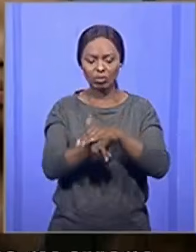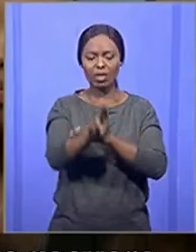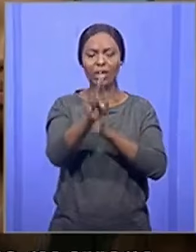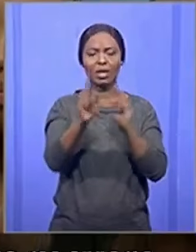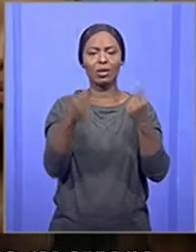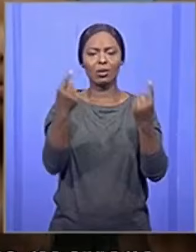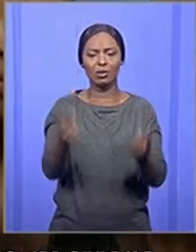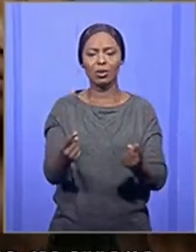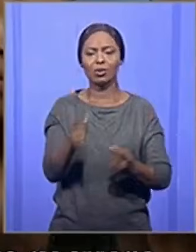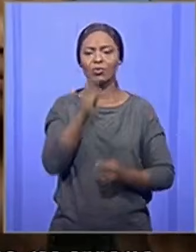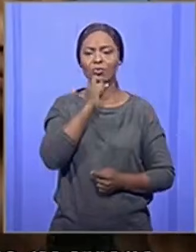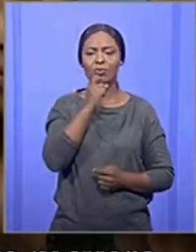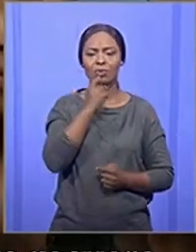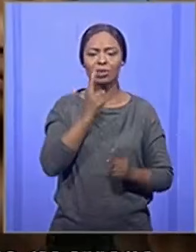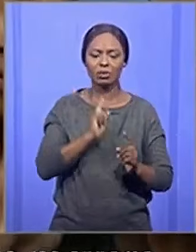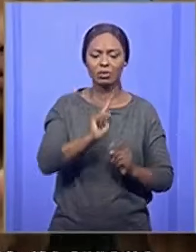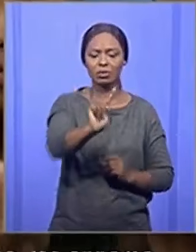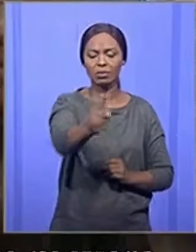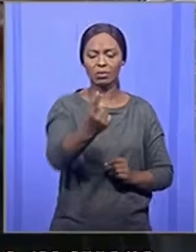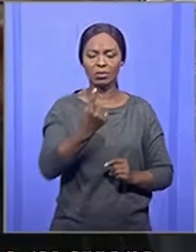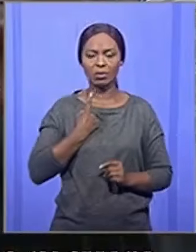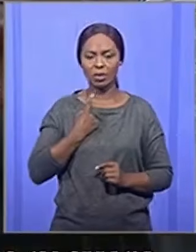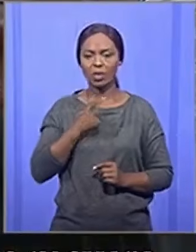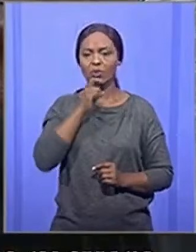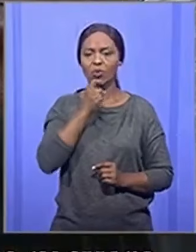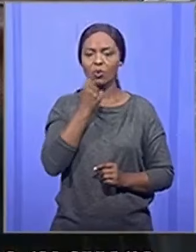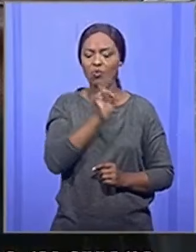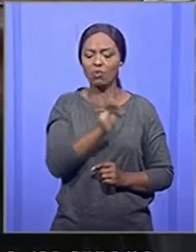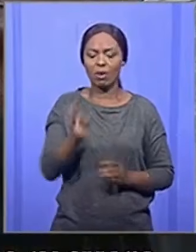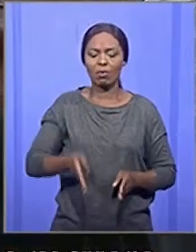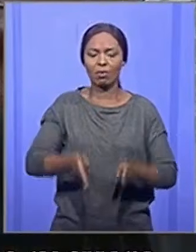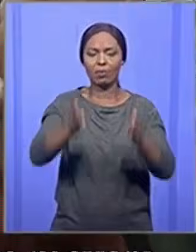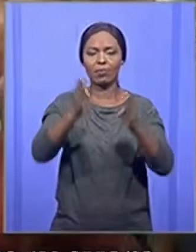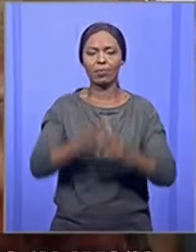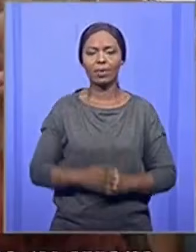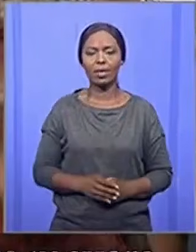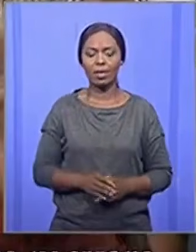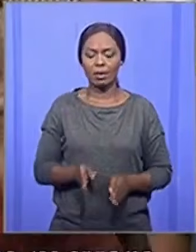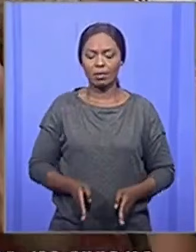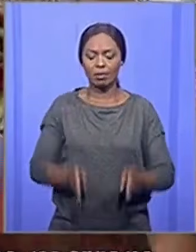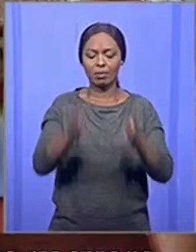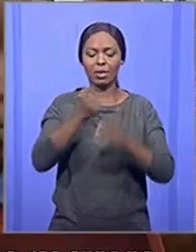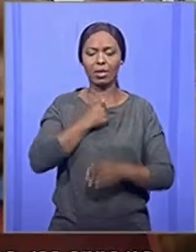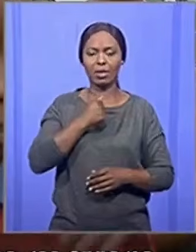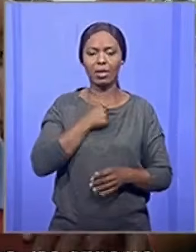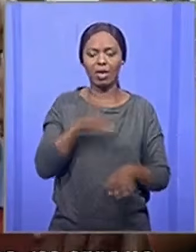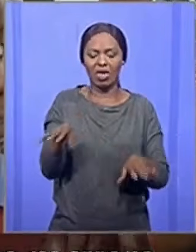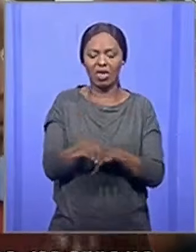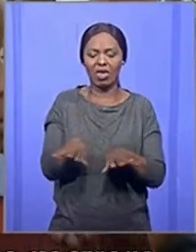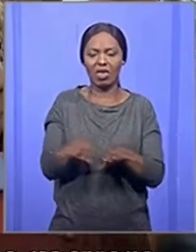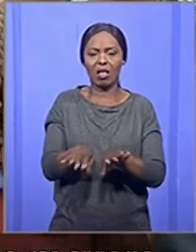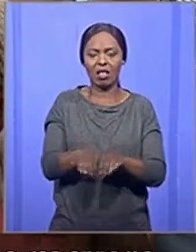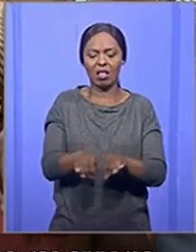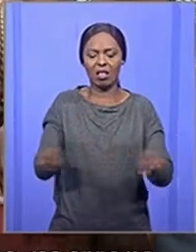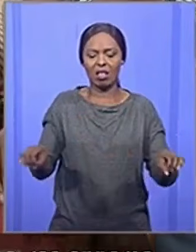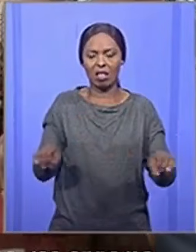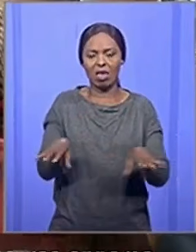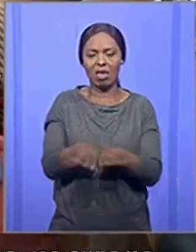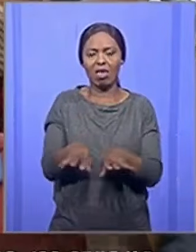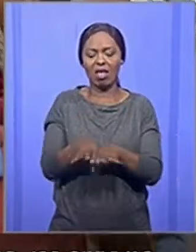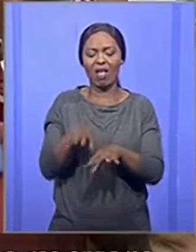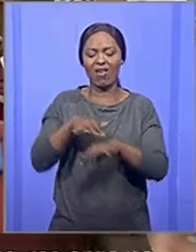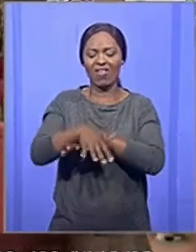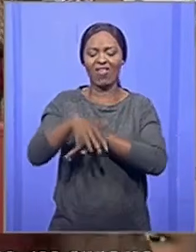tsamaye ka direction e one coming from going ko ntwe tshwanang ka mo ke dulang ka teng nna strateng sa ka ho tletse siriti ka pela ntlo ya ka